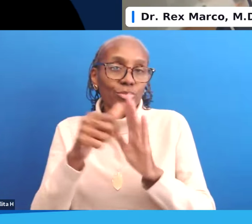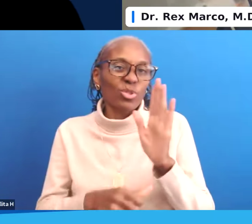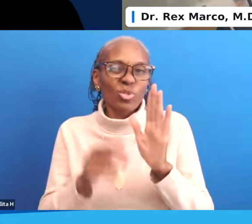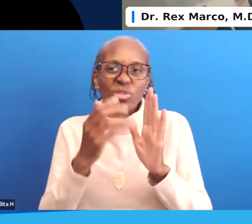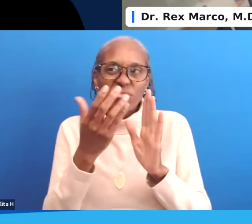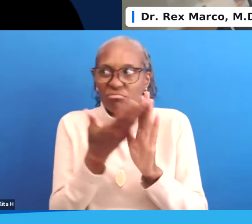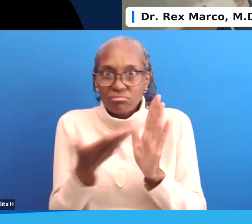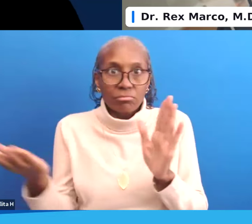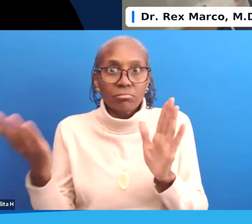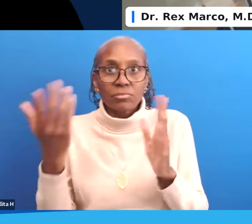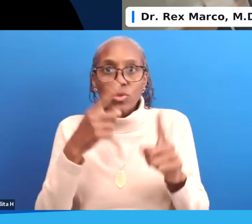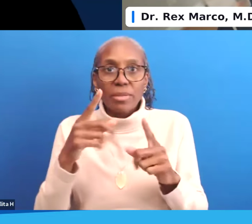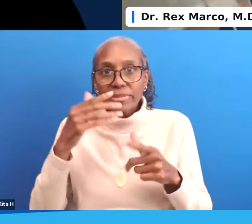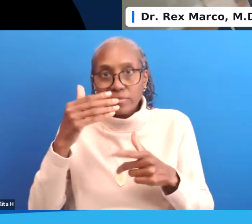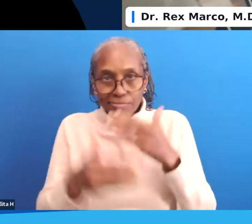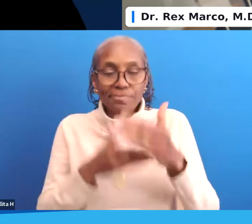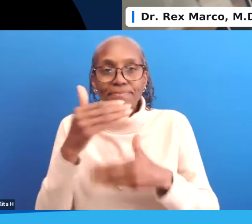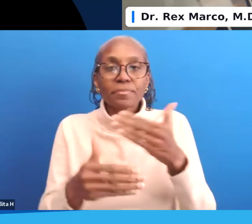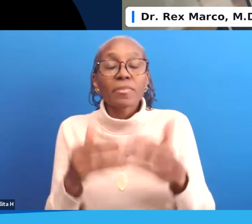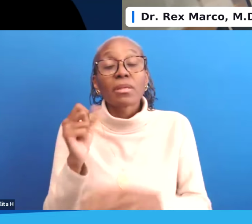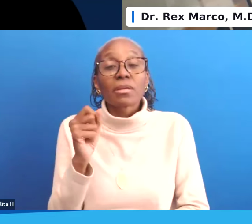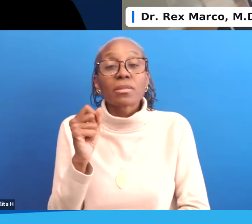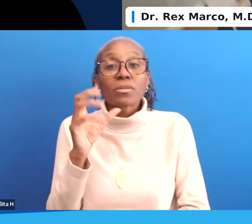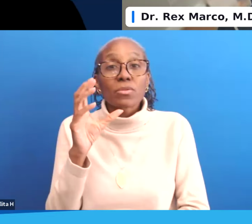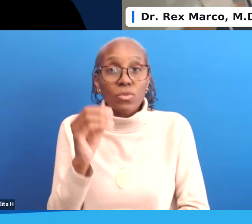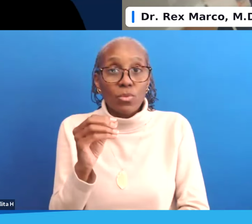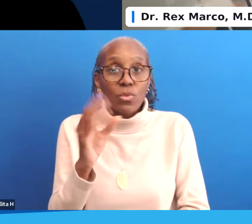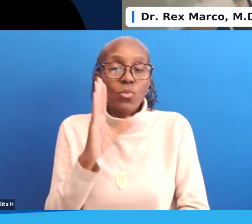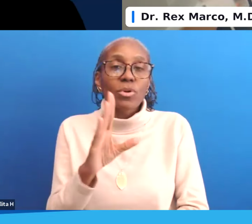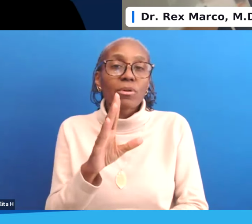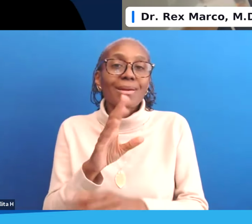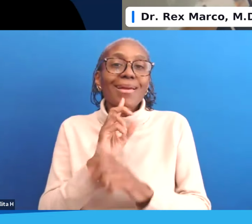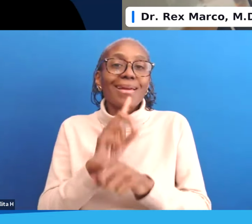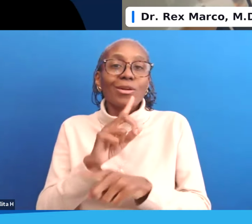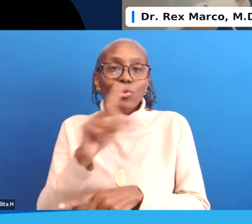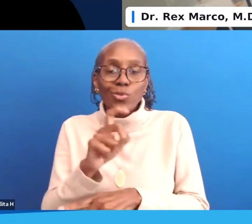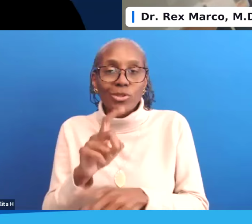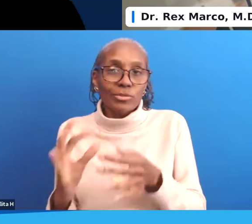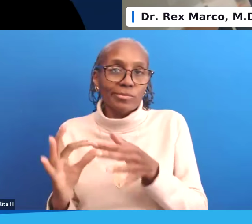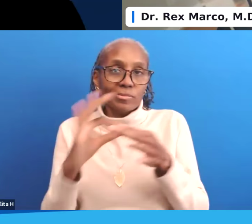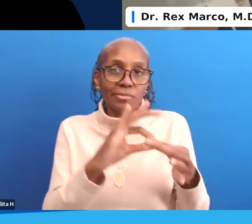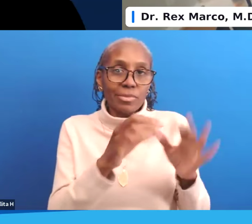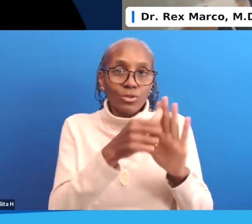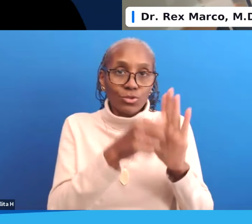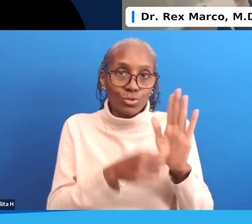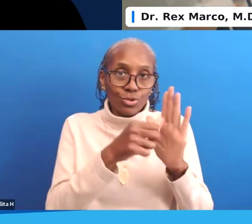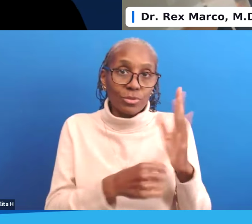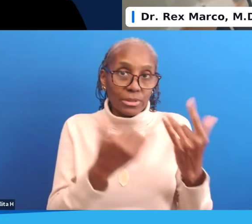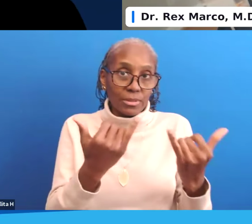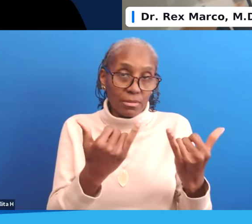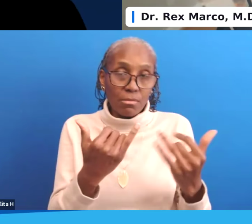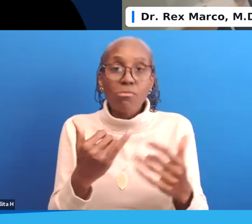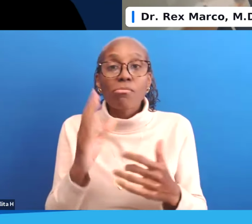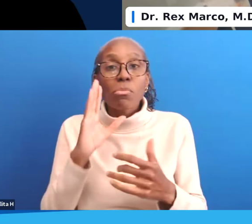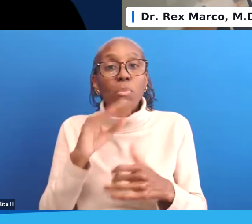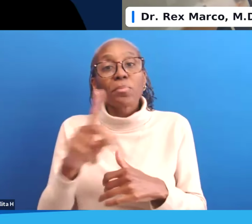what happens in that process. So, we're just going to be answering the questions about surgery today. But know